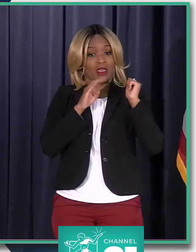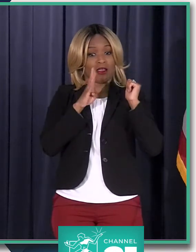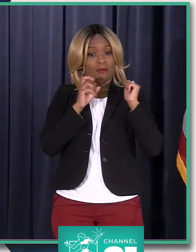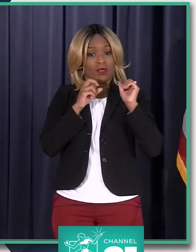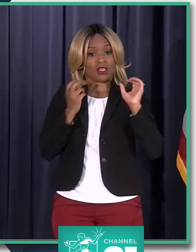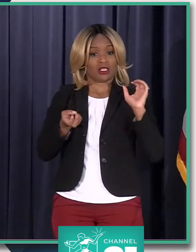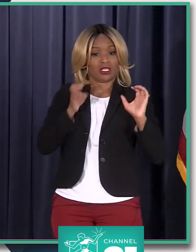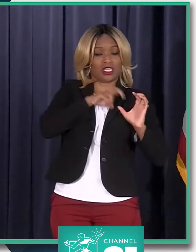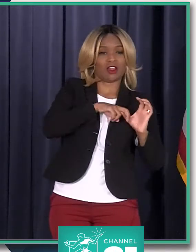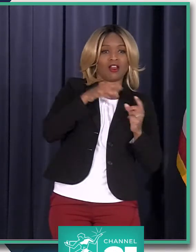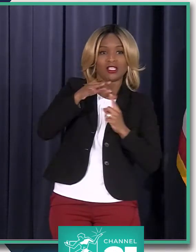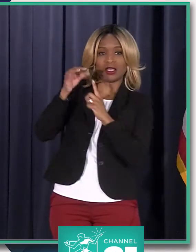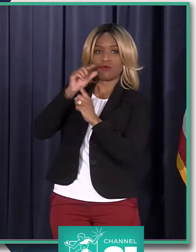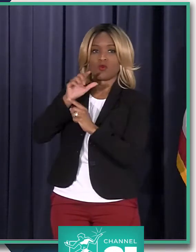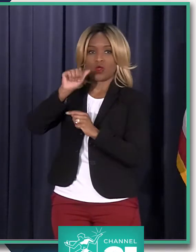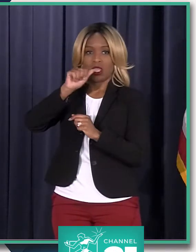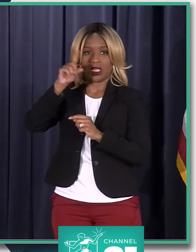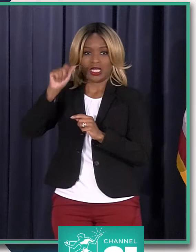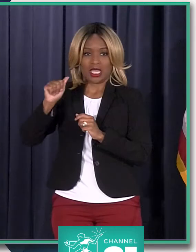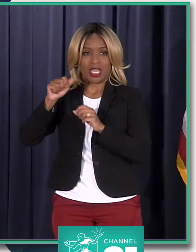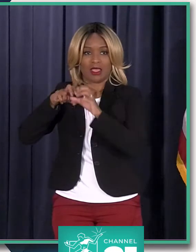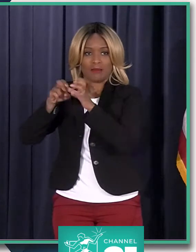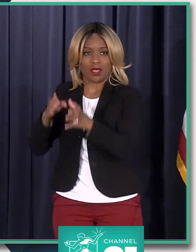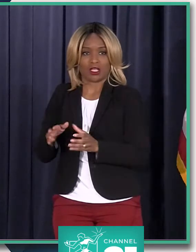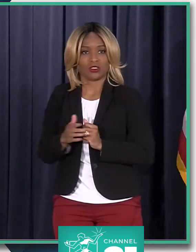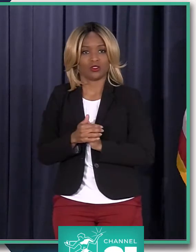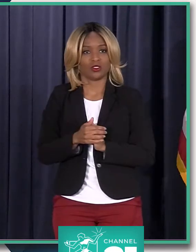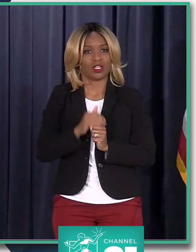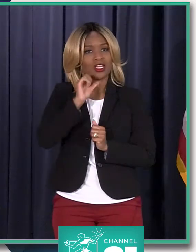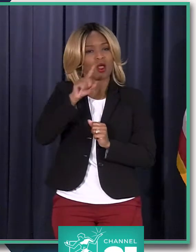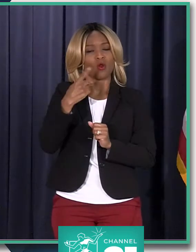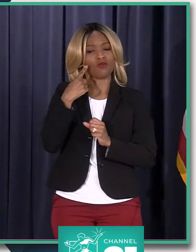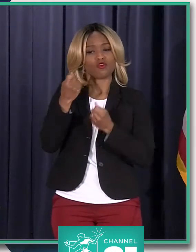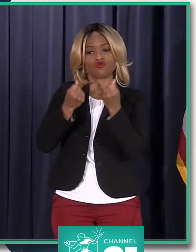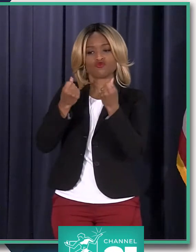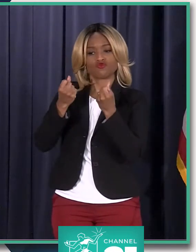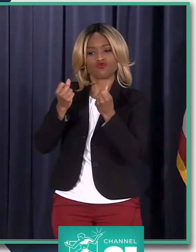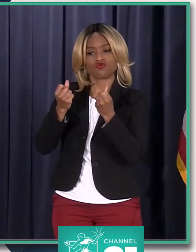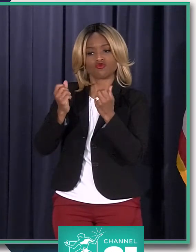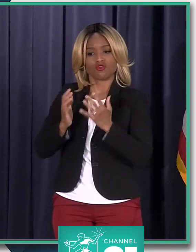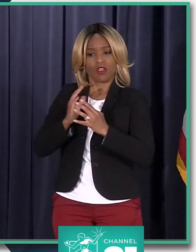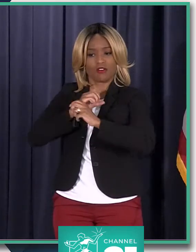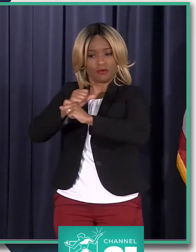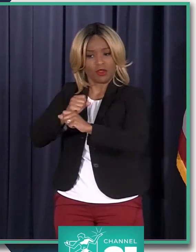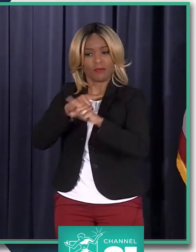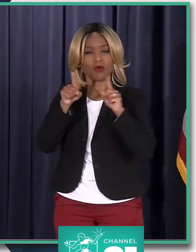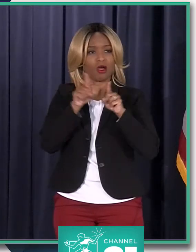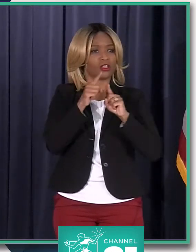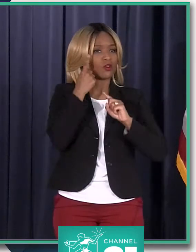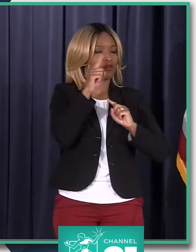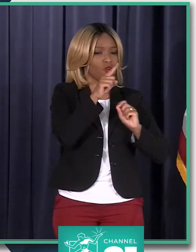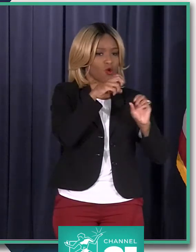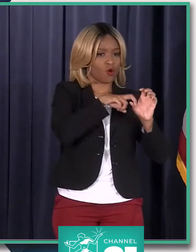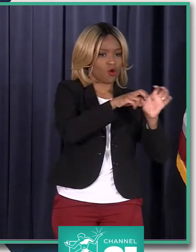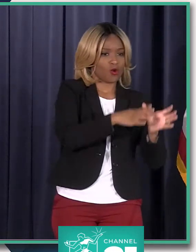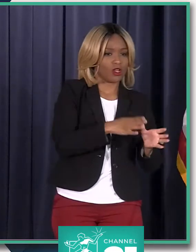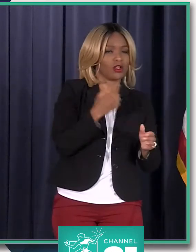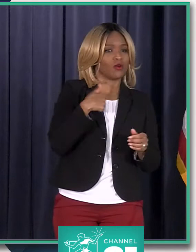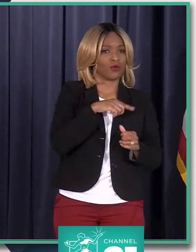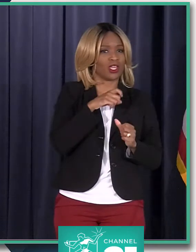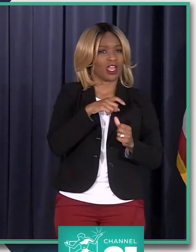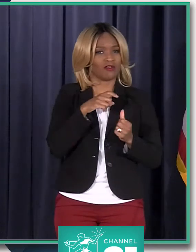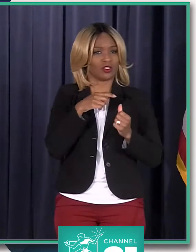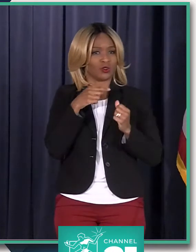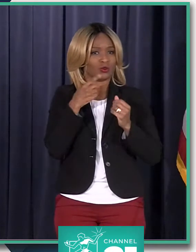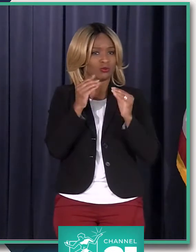of driver protection. And it was really not only for driver protection at the beginning, but it was for the riders, and we're going to have to address that as we